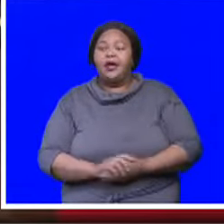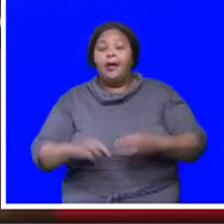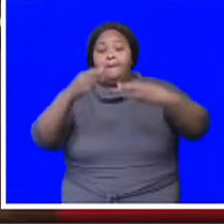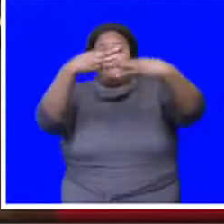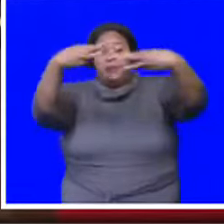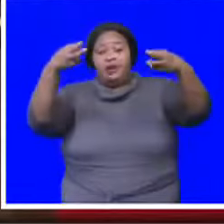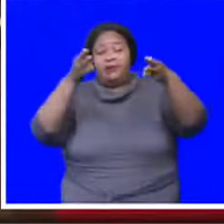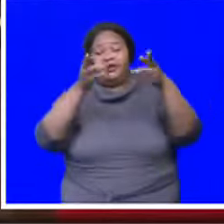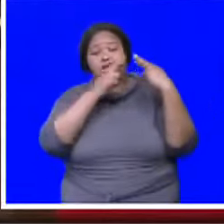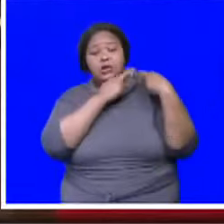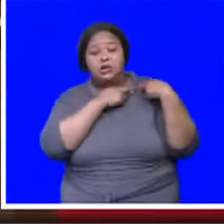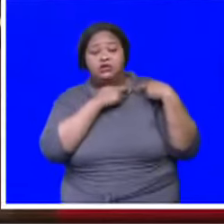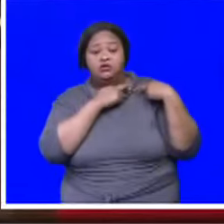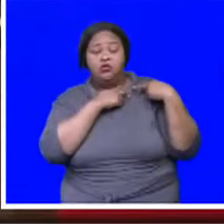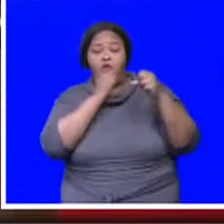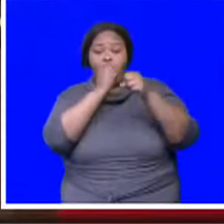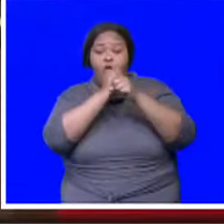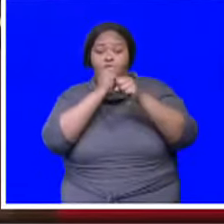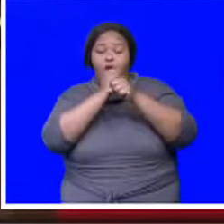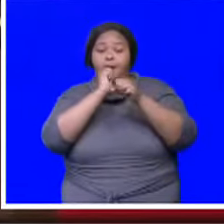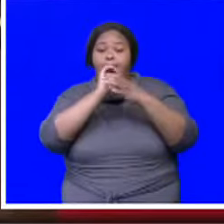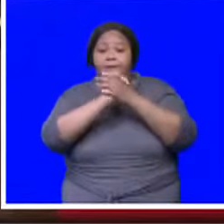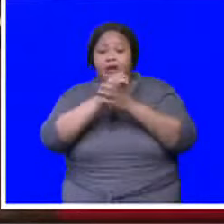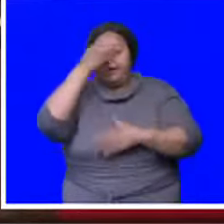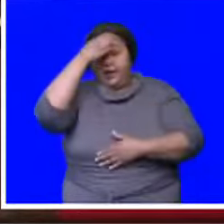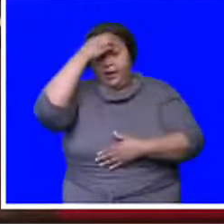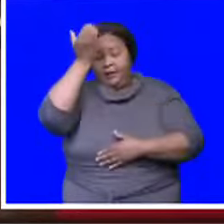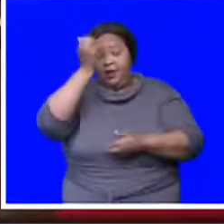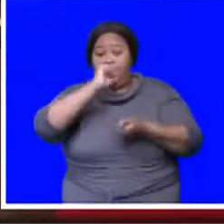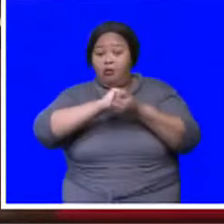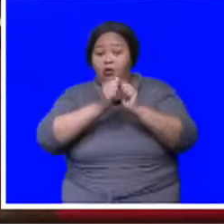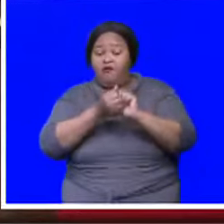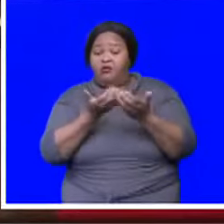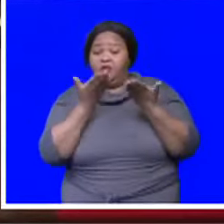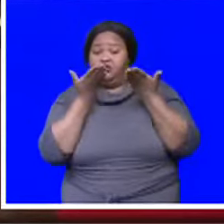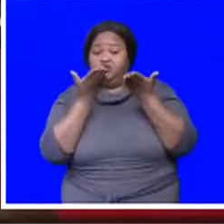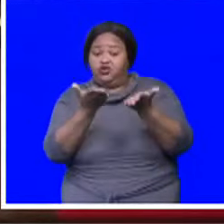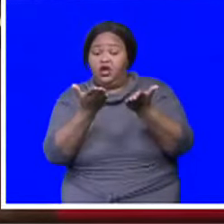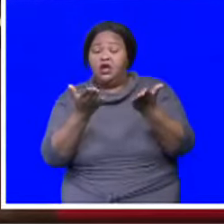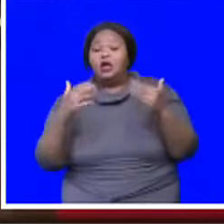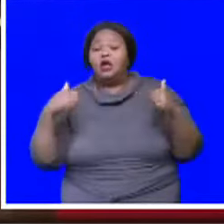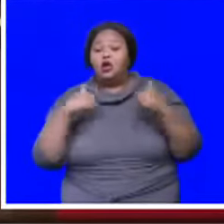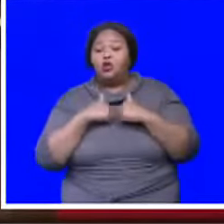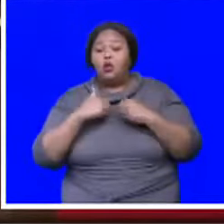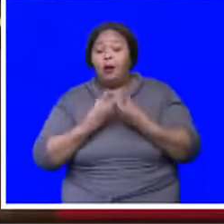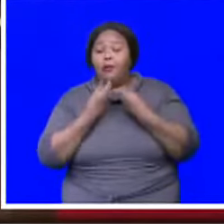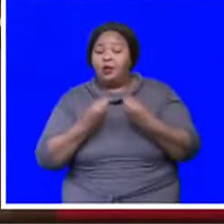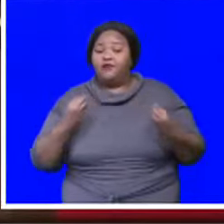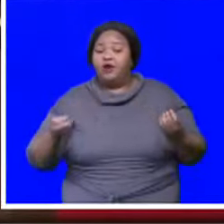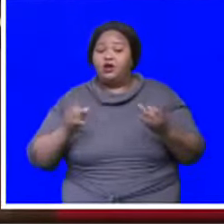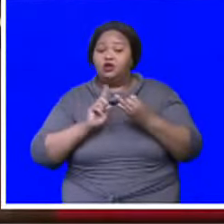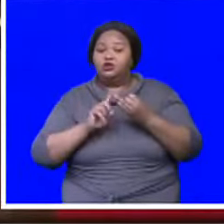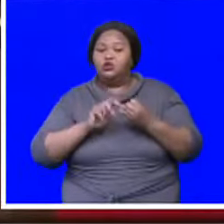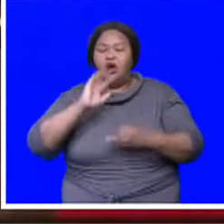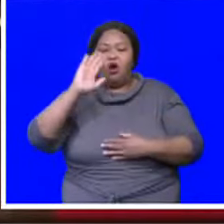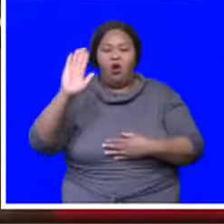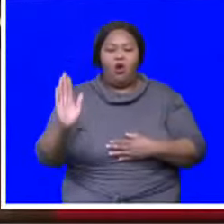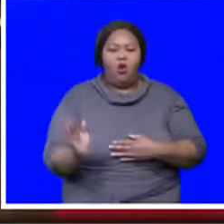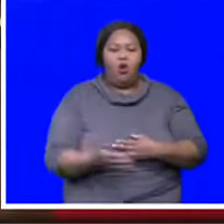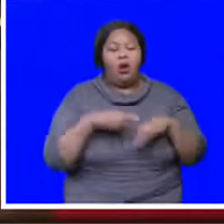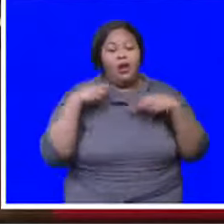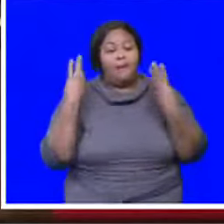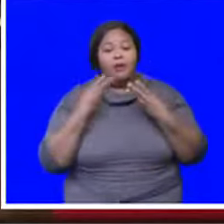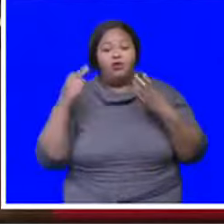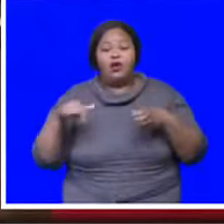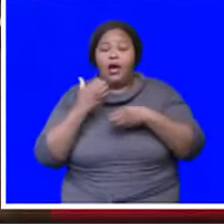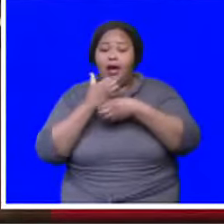inkinga lenjengalena speaker lethinza umntwana ithinza wonke umuntu lophila kulelive akusiyo indzaba lesingathi nje